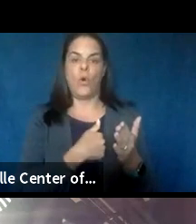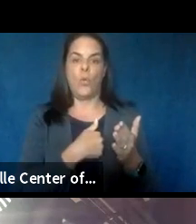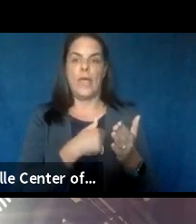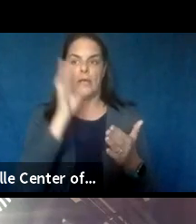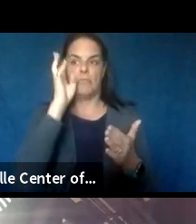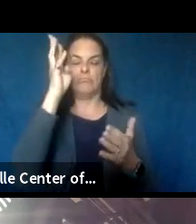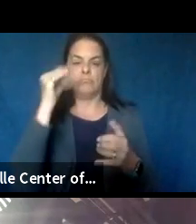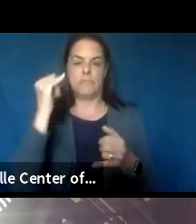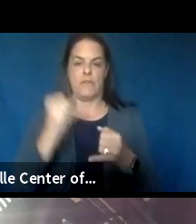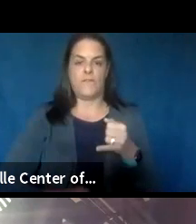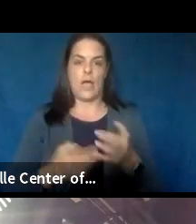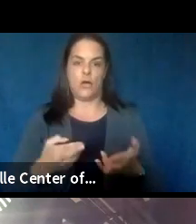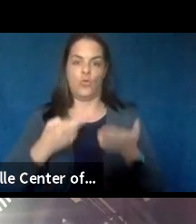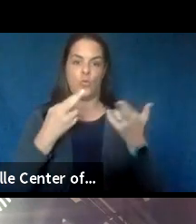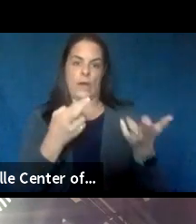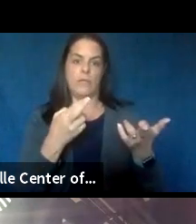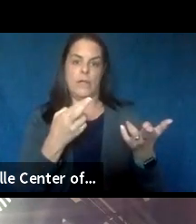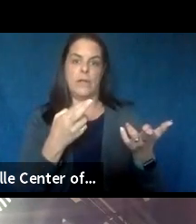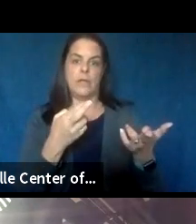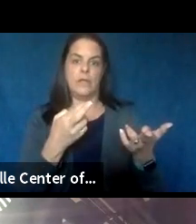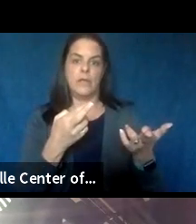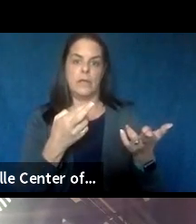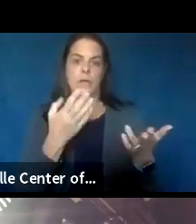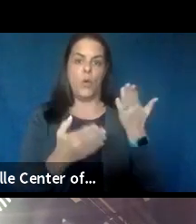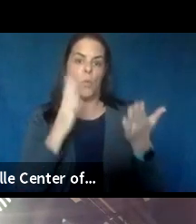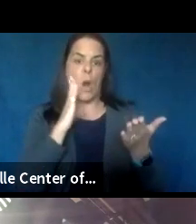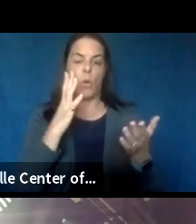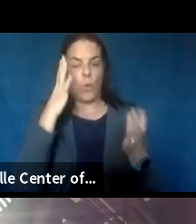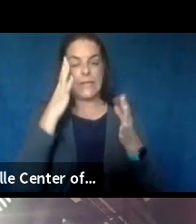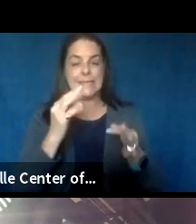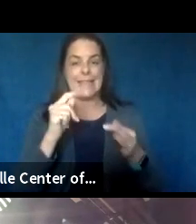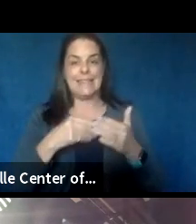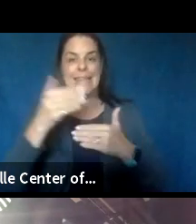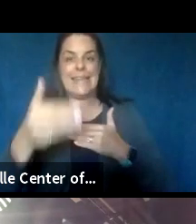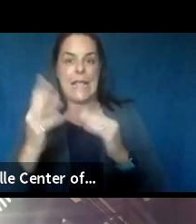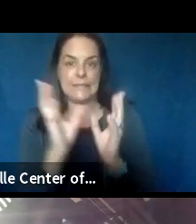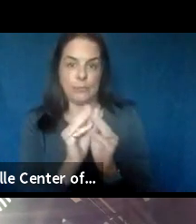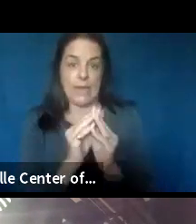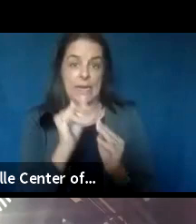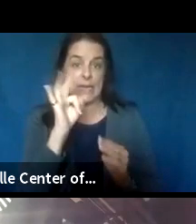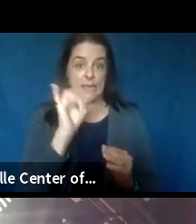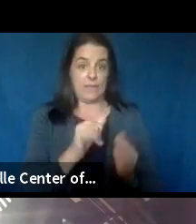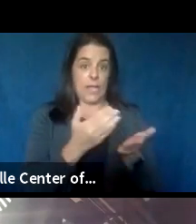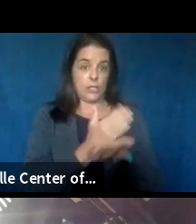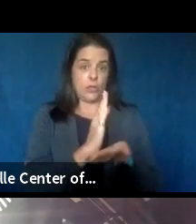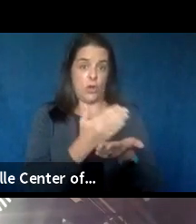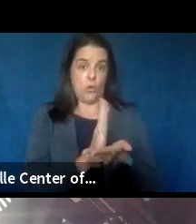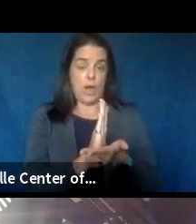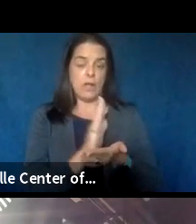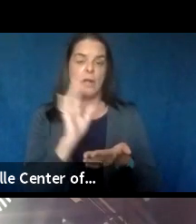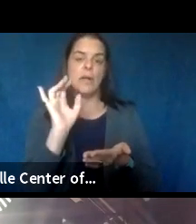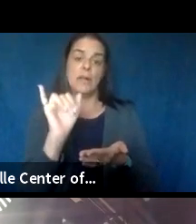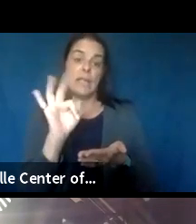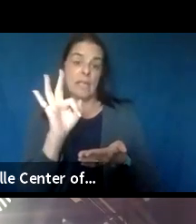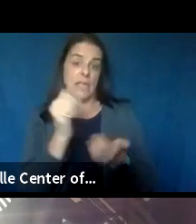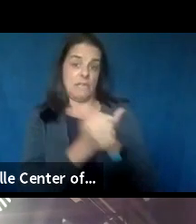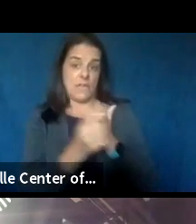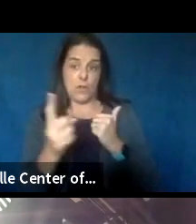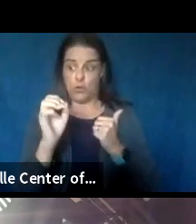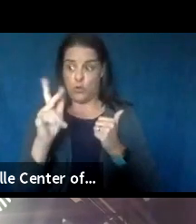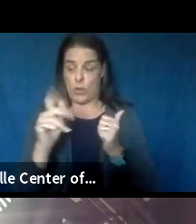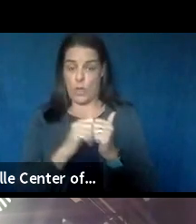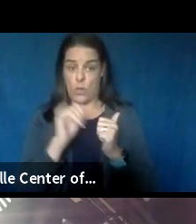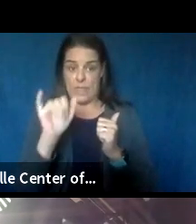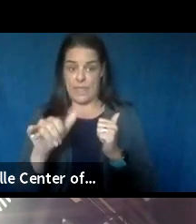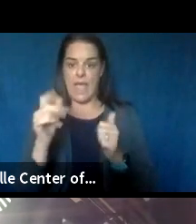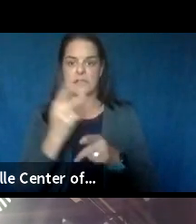final recommendations, probably to be looked at the next meeting, if that's okay. If that's kind of the will of everybody, we can keep that in